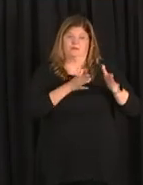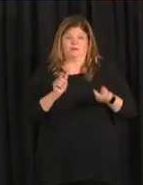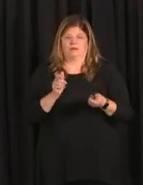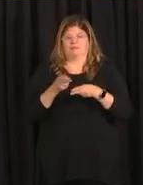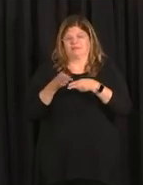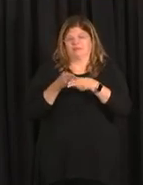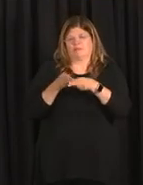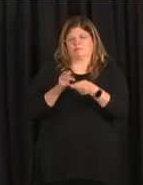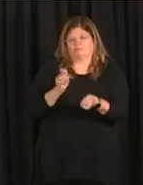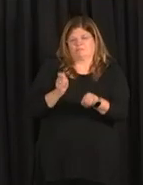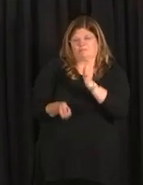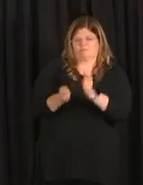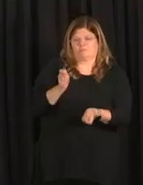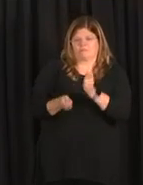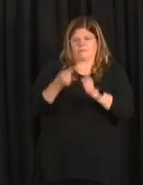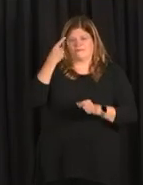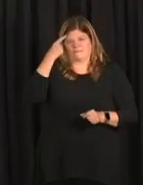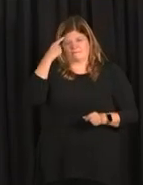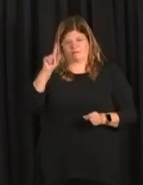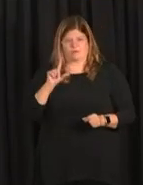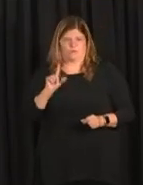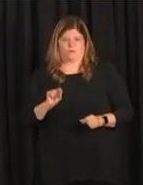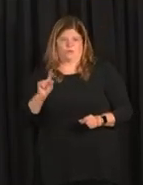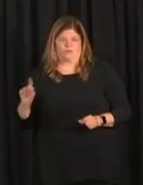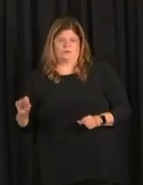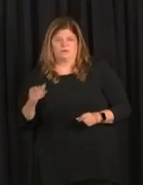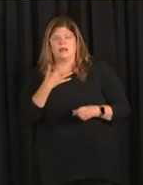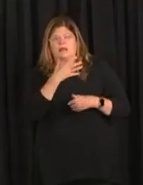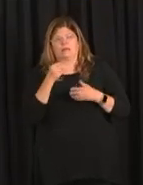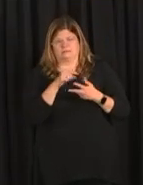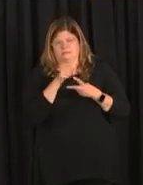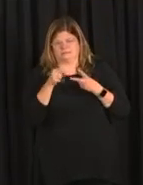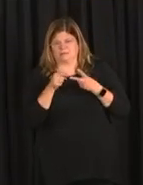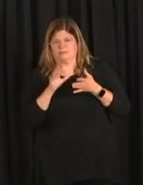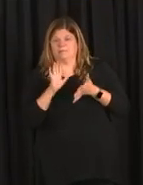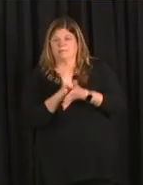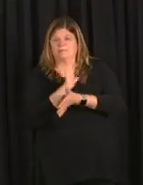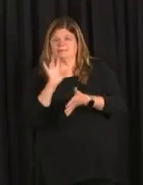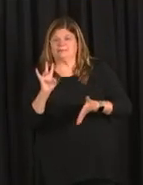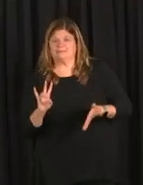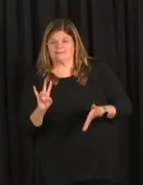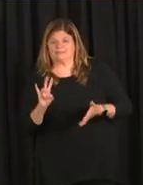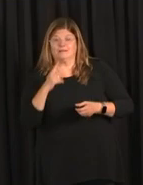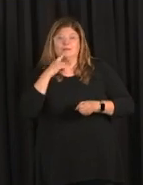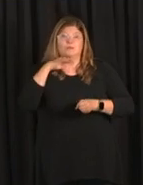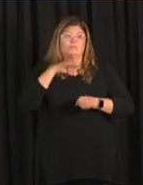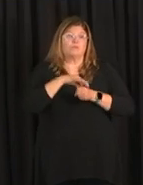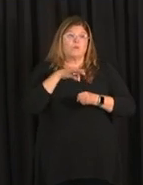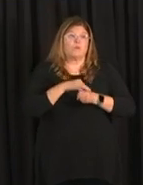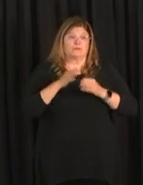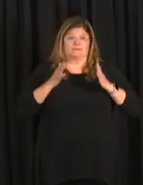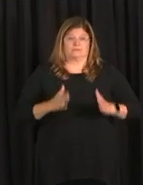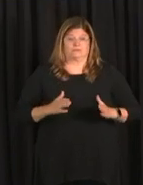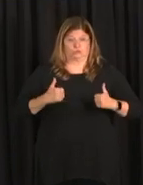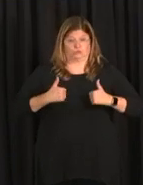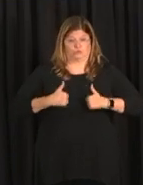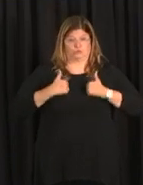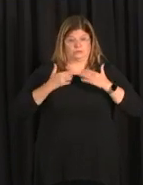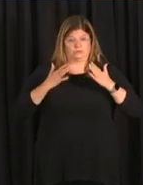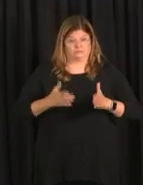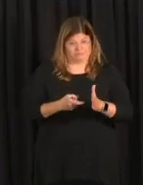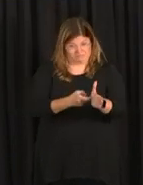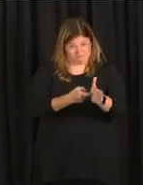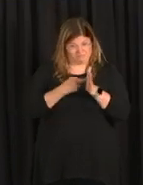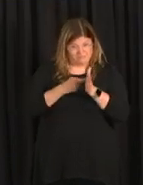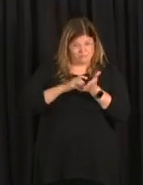of 2020. And the other one is on page 7, Election Worker Residency Requirement Waiver